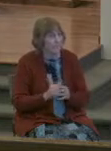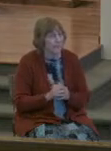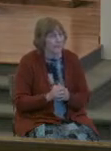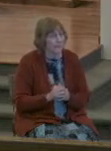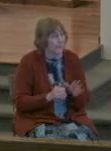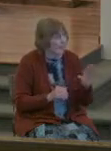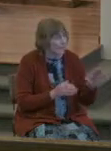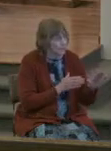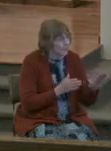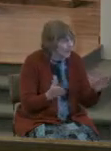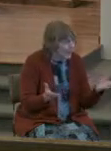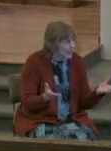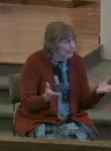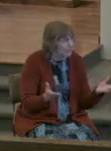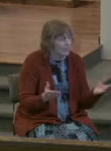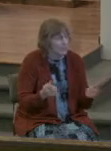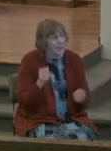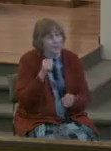What's your plan?